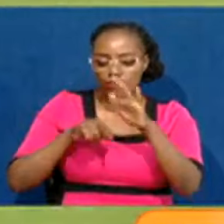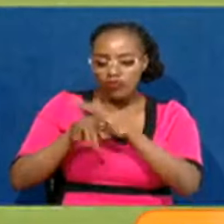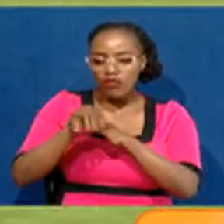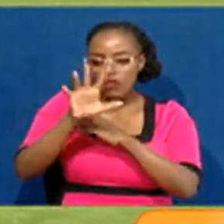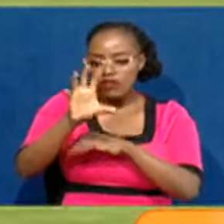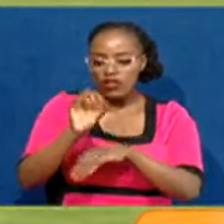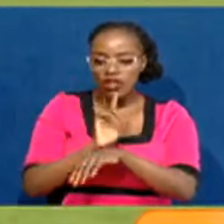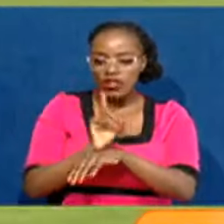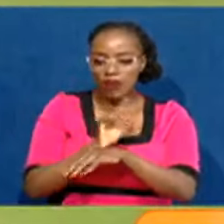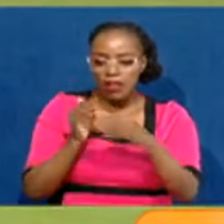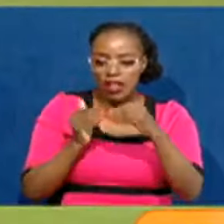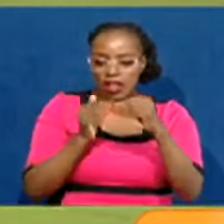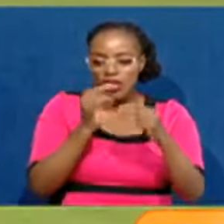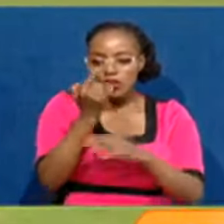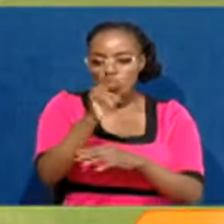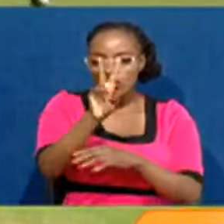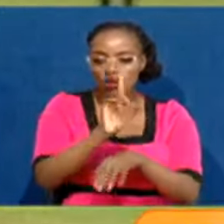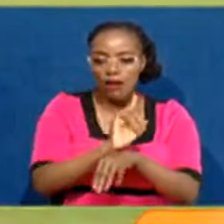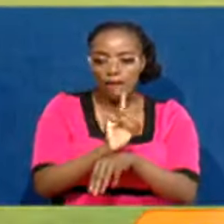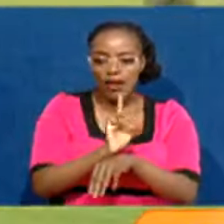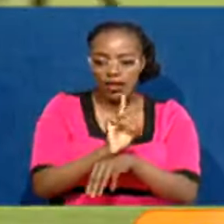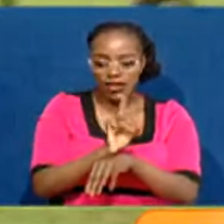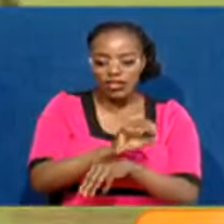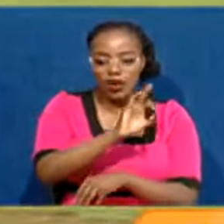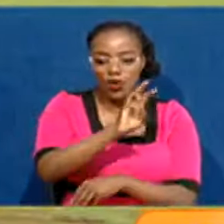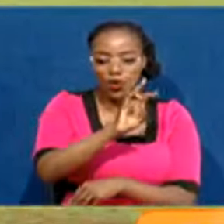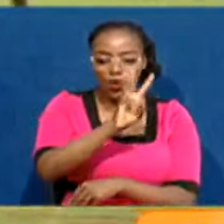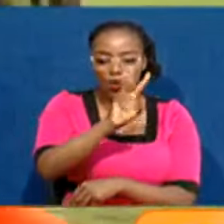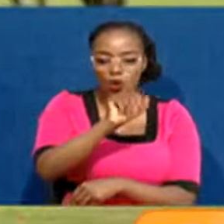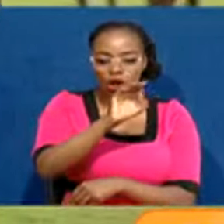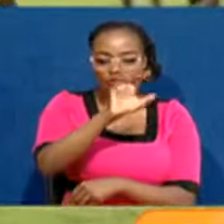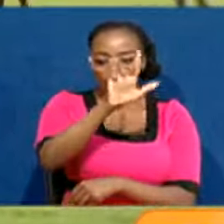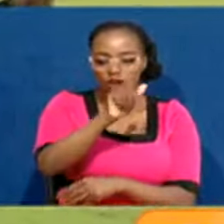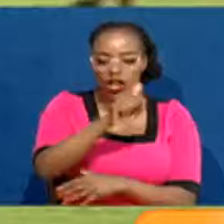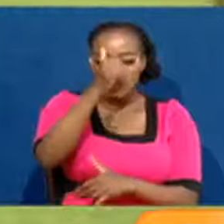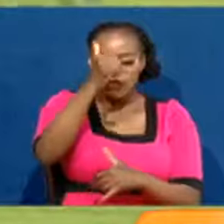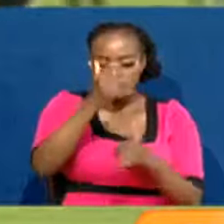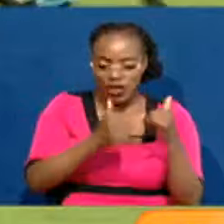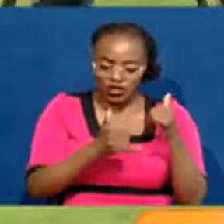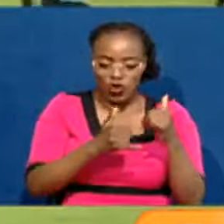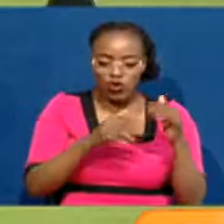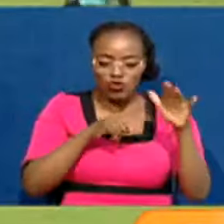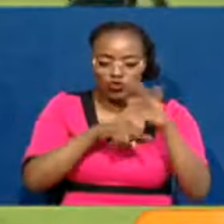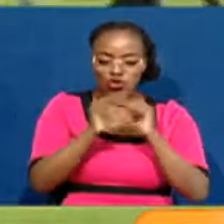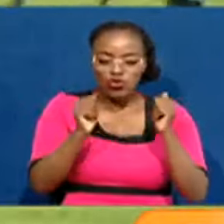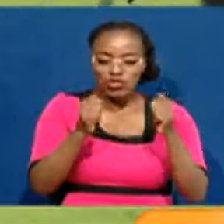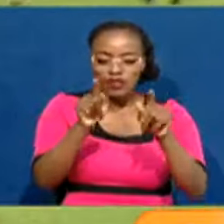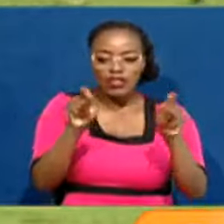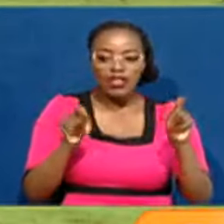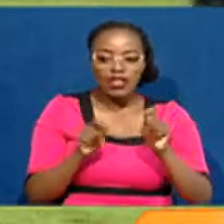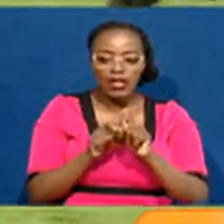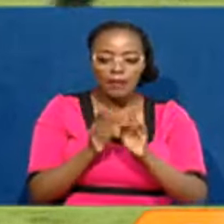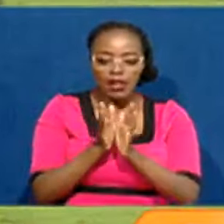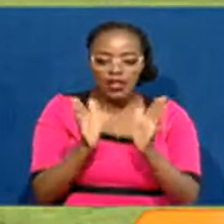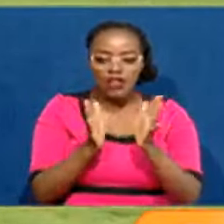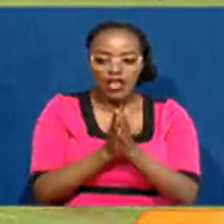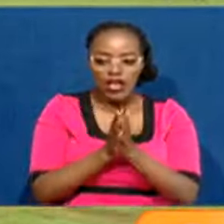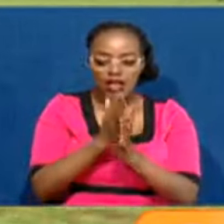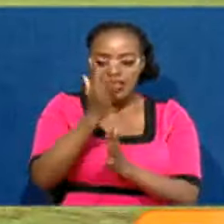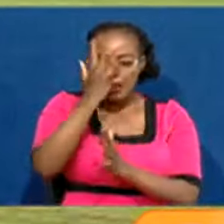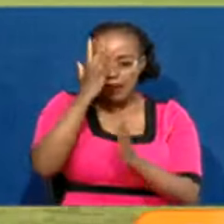the lead lasting only 2 minutes, while Fula Marceline got the last goal to save the whole team an